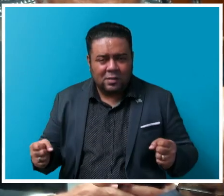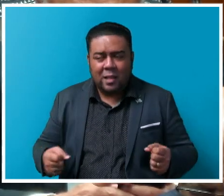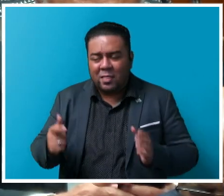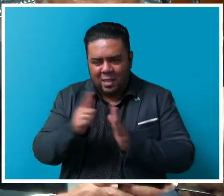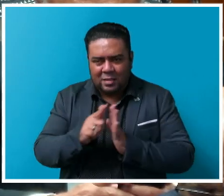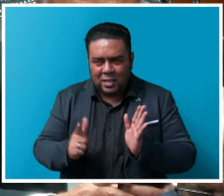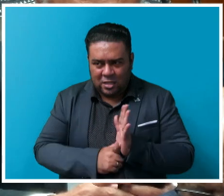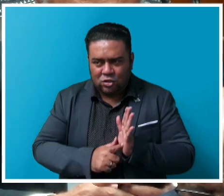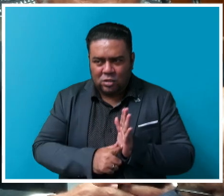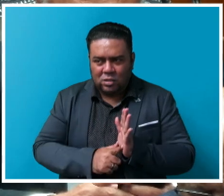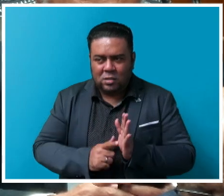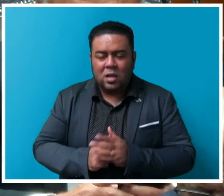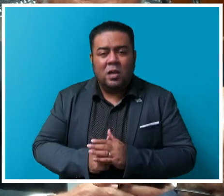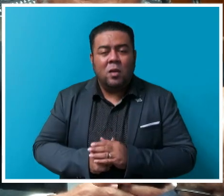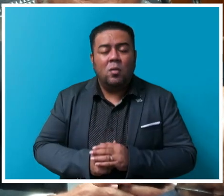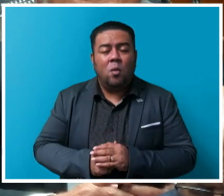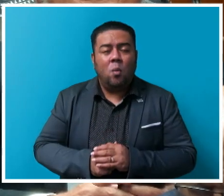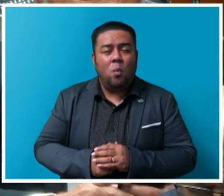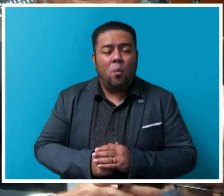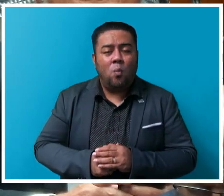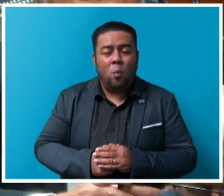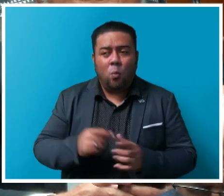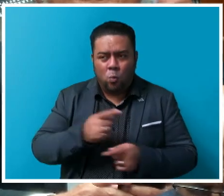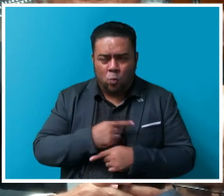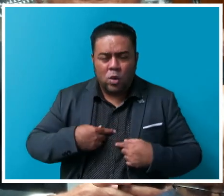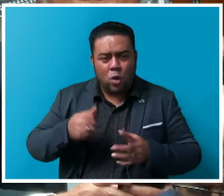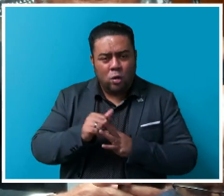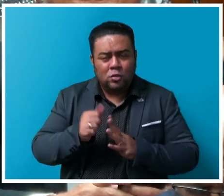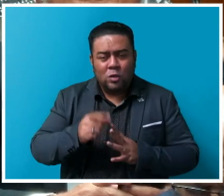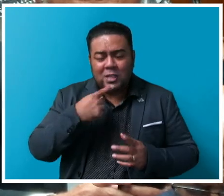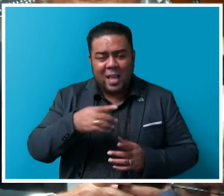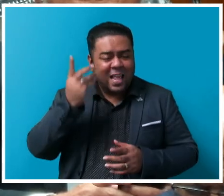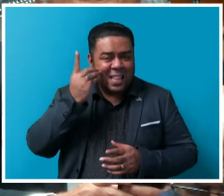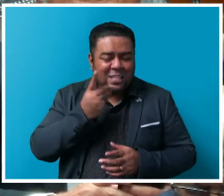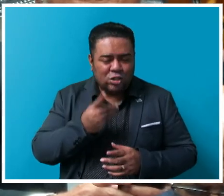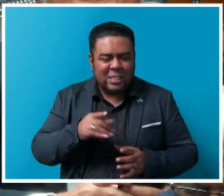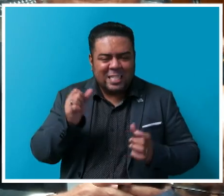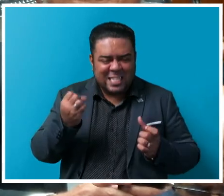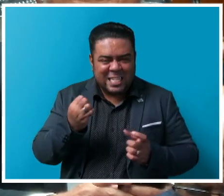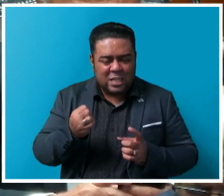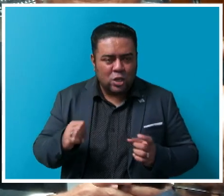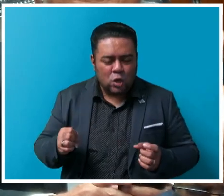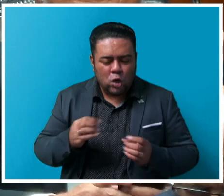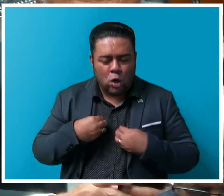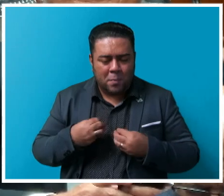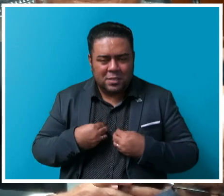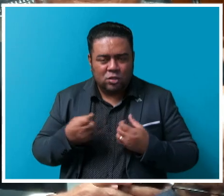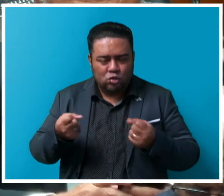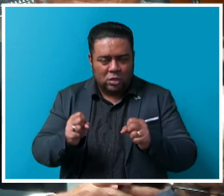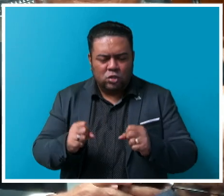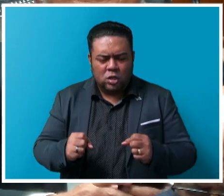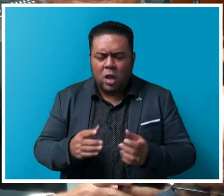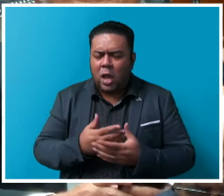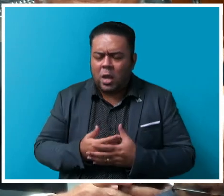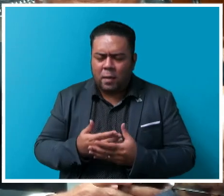legislation. Honorable Speaker, we also have a national digital e-commerce strategy, and I'm pleased to announce that I've distributed